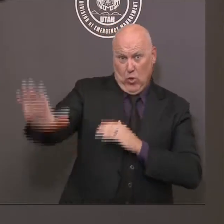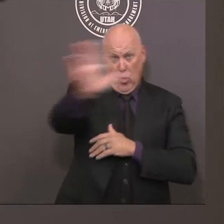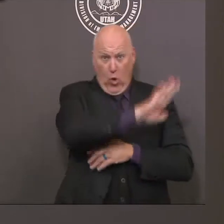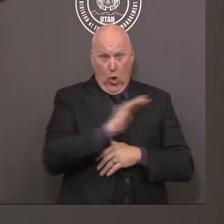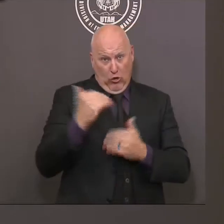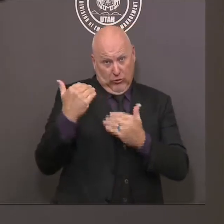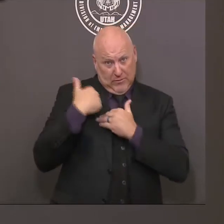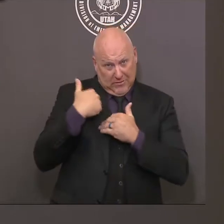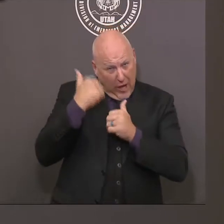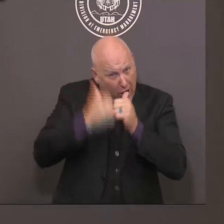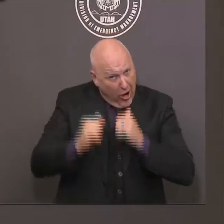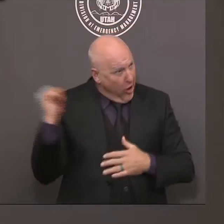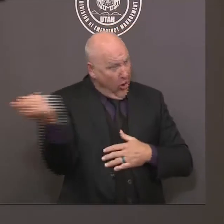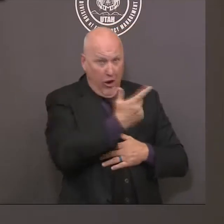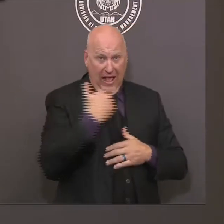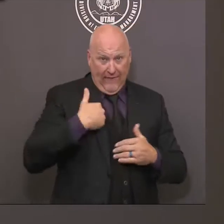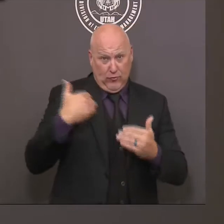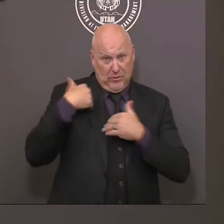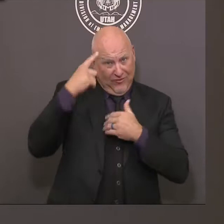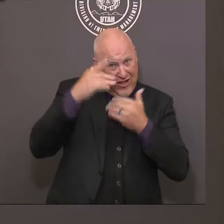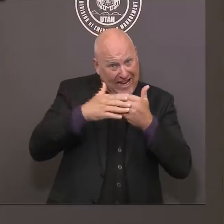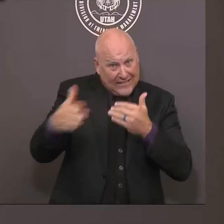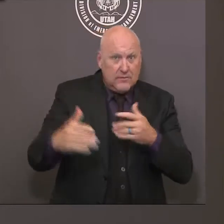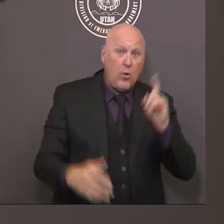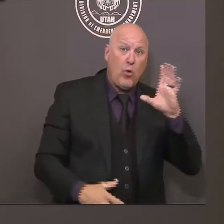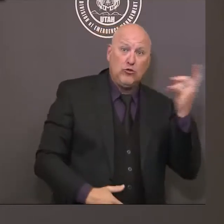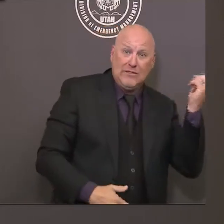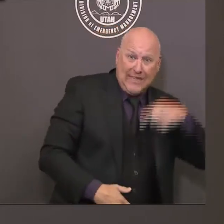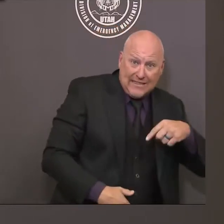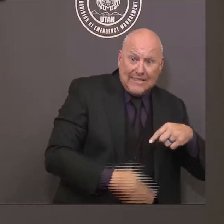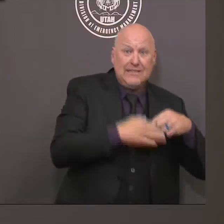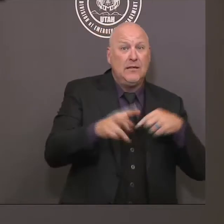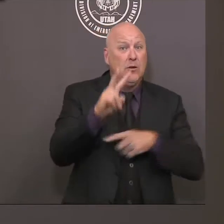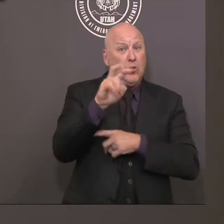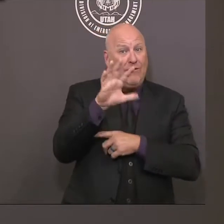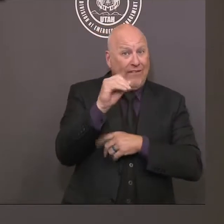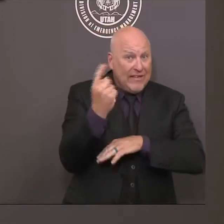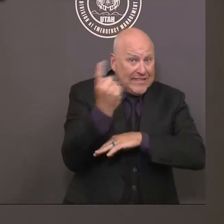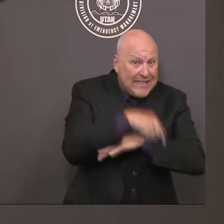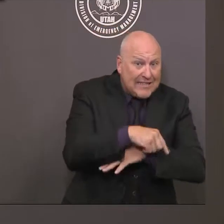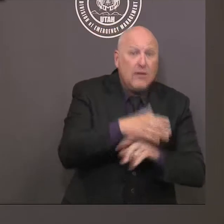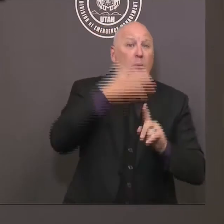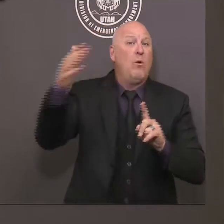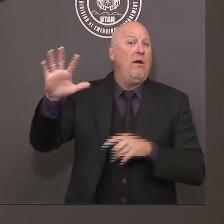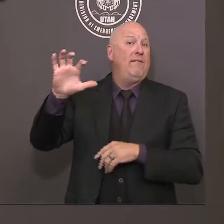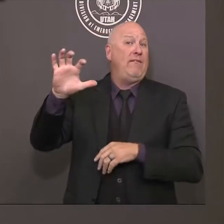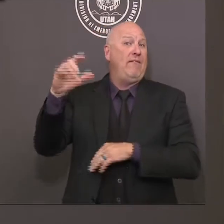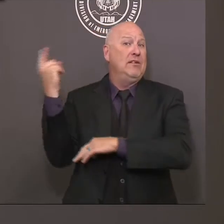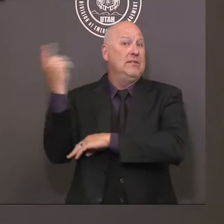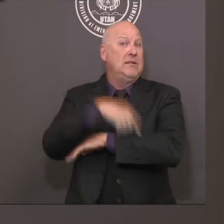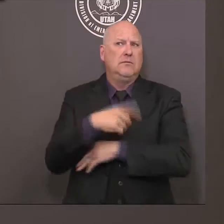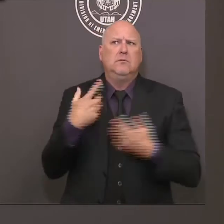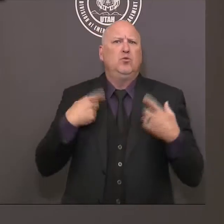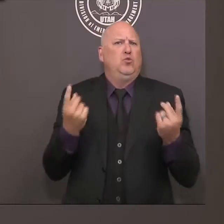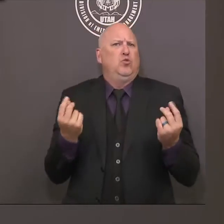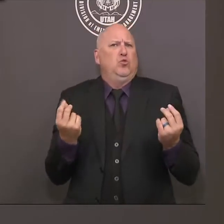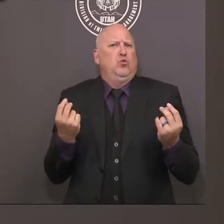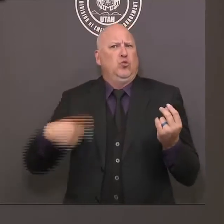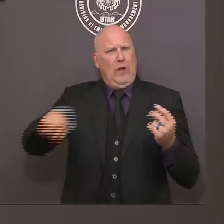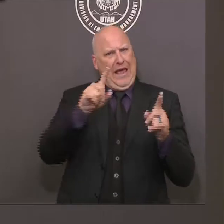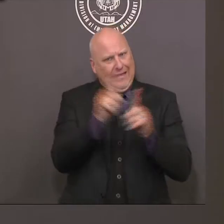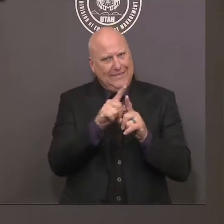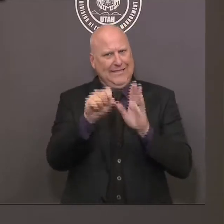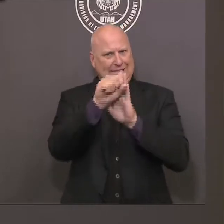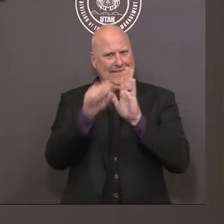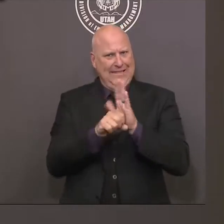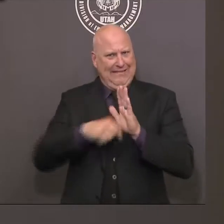days. Our immediate need, of course, is for Utahns who are out of work right now, which is over about 100,000 people, that we get them